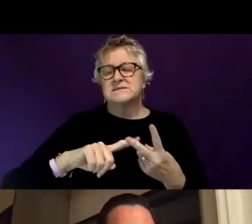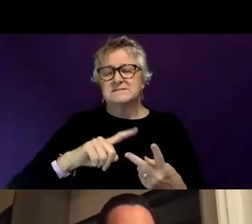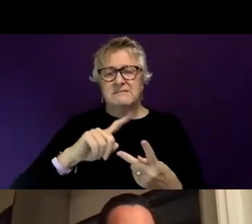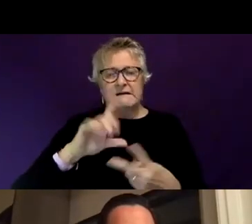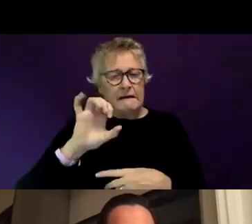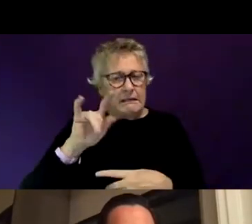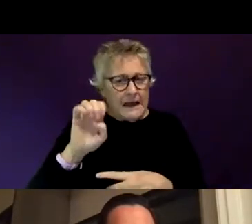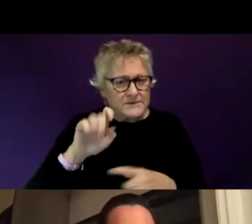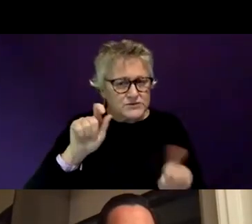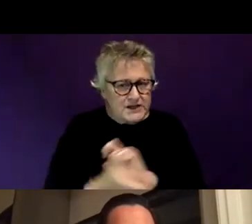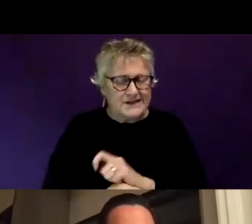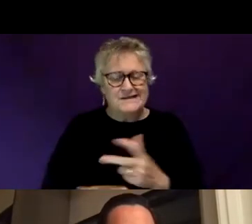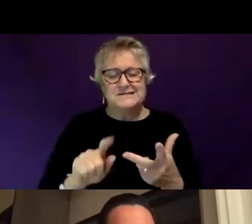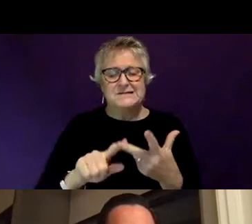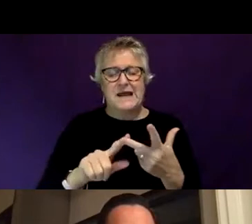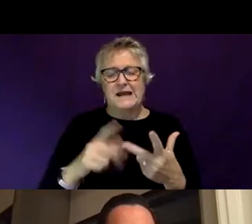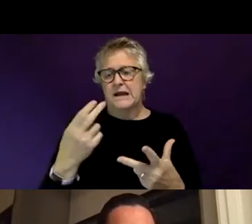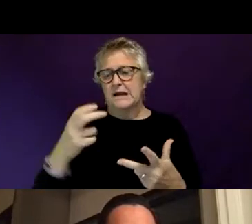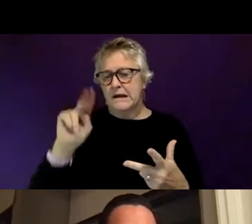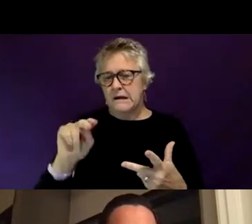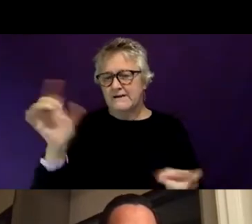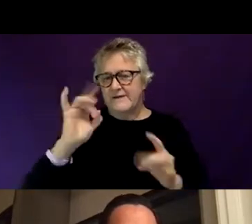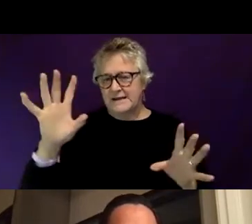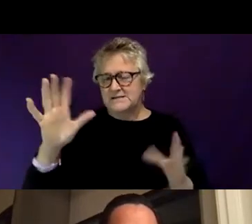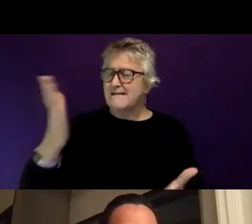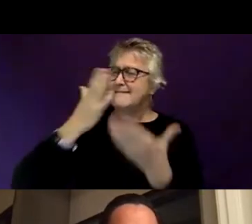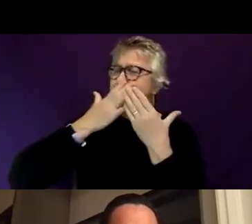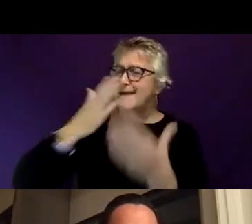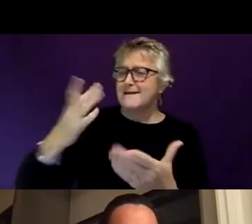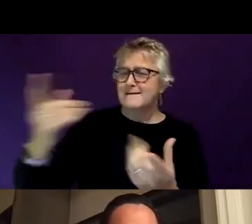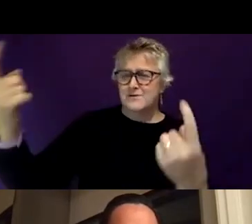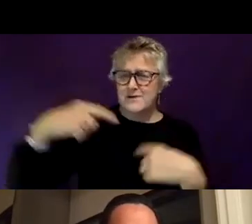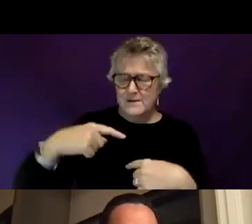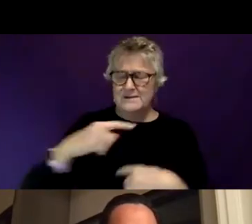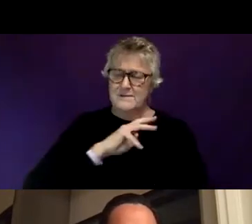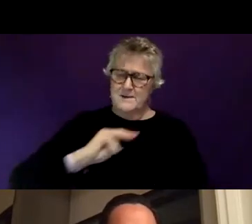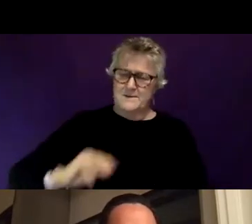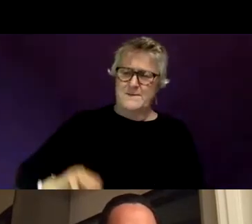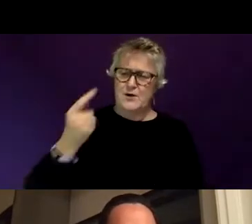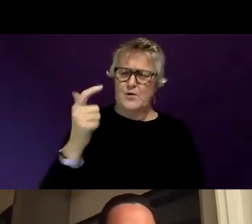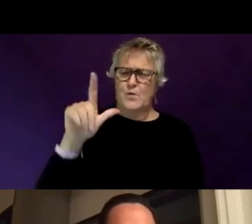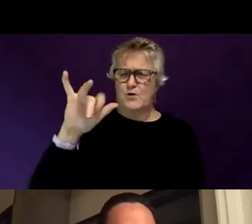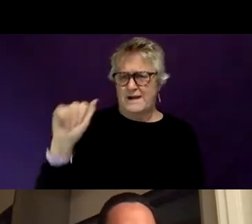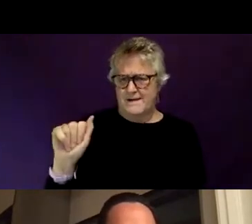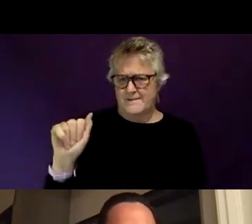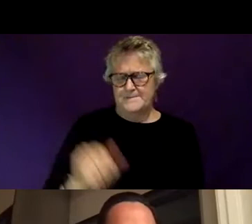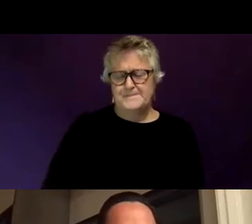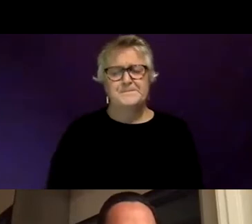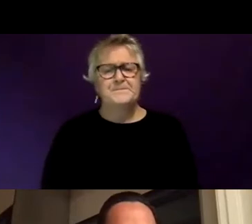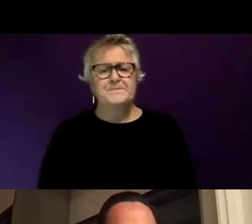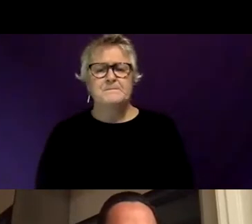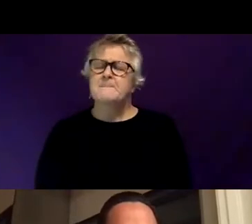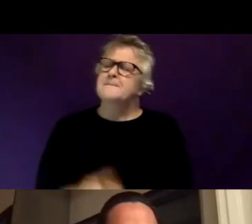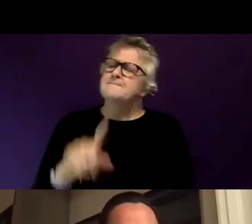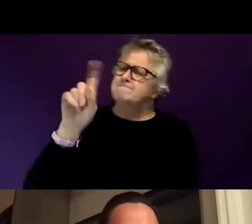violence prevention. Thank you for being here, Mayor Gloria. So, as the first mayor of